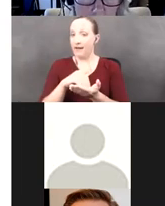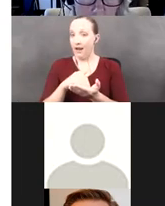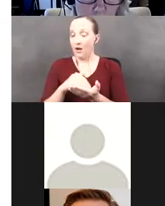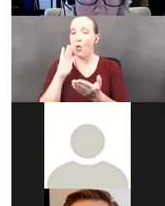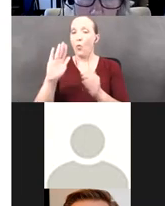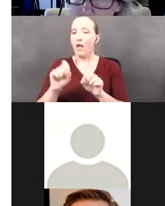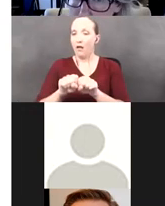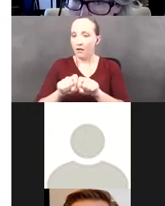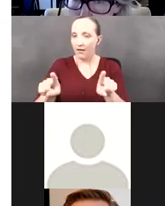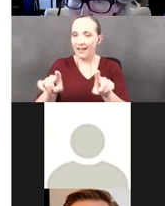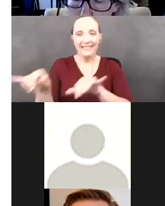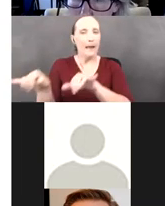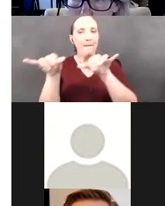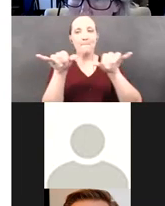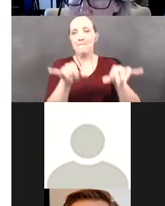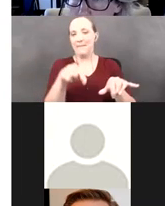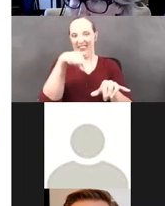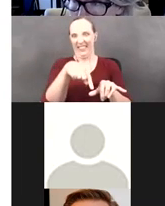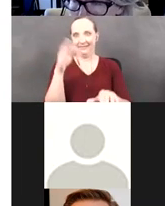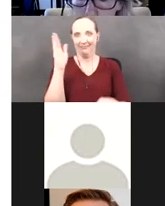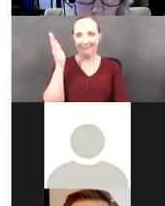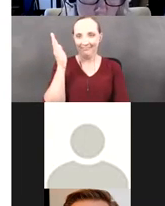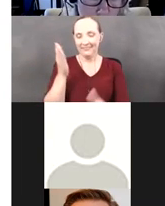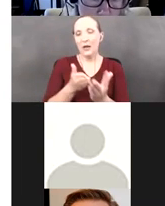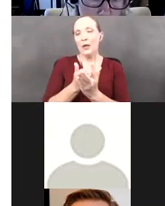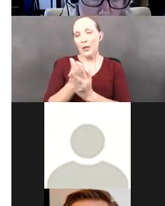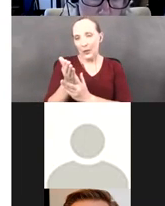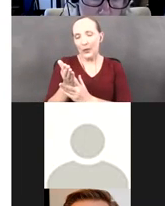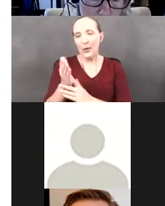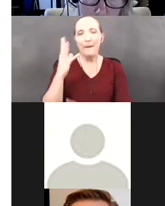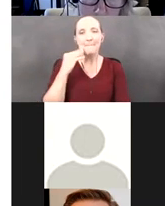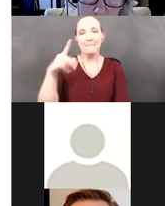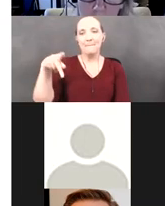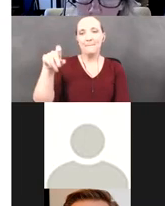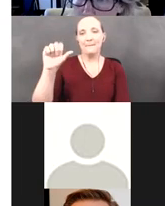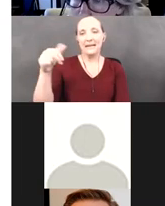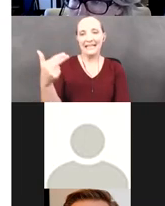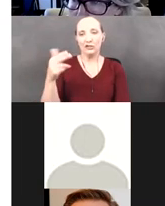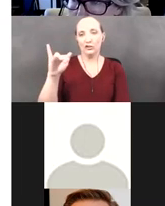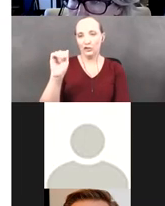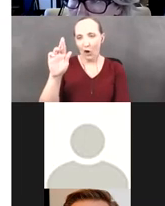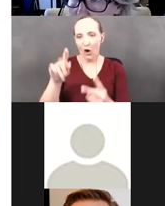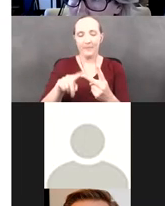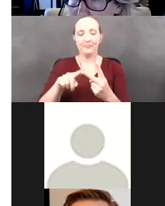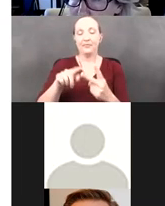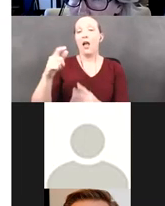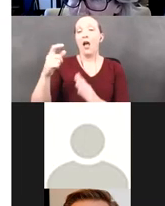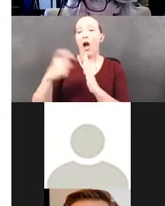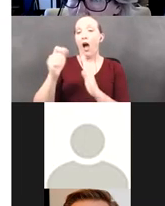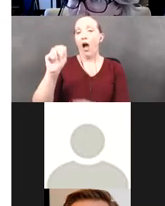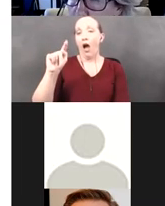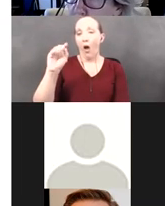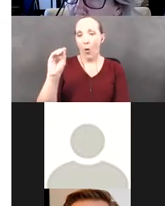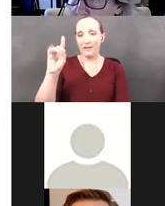out the Otra same way vez, this vamos information a dar la was through información la misma PeachJar, manera a través de Auto PeachJar, Dialer, las